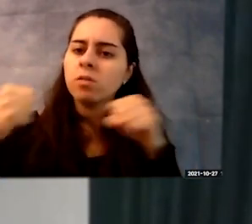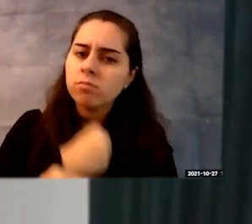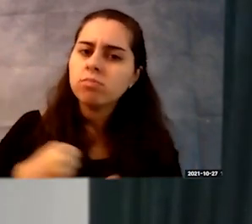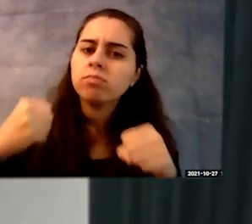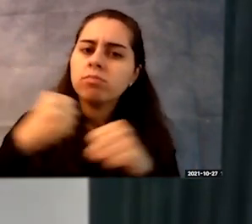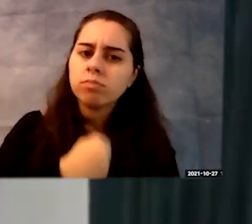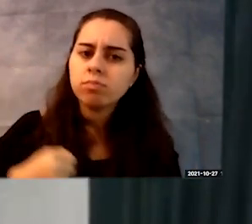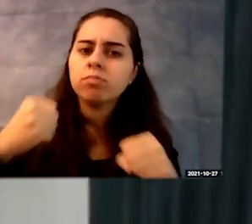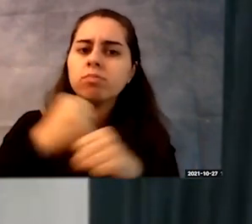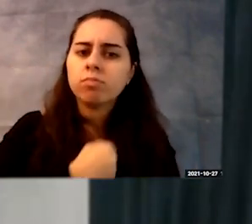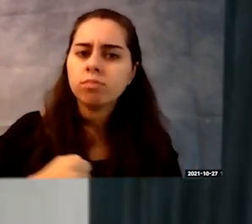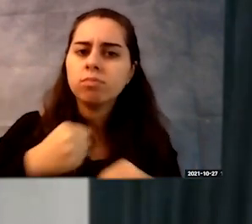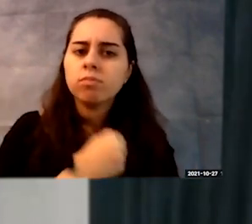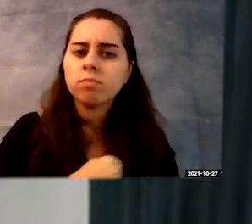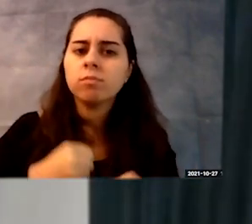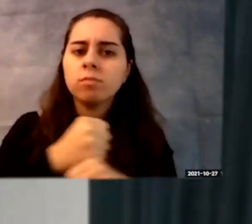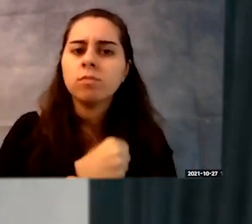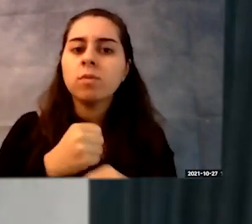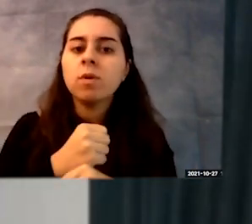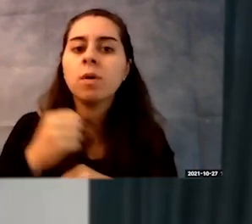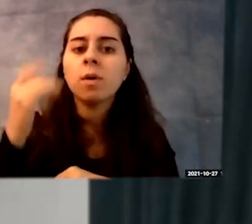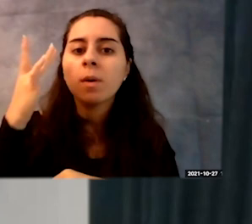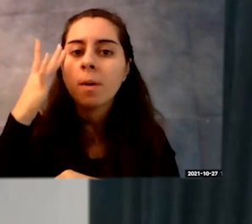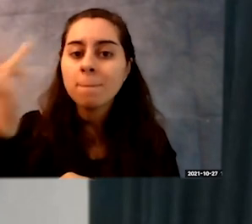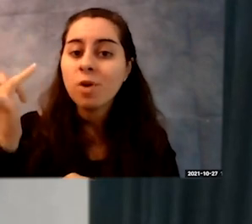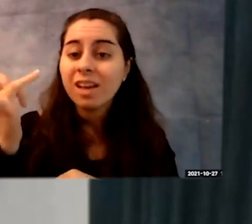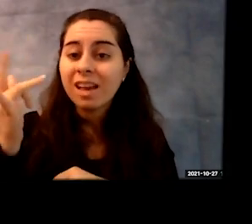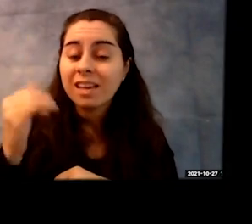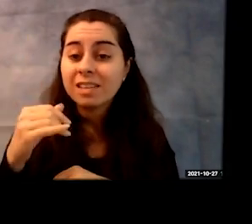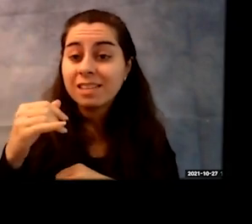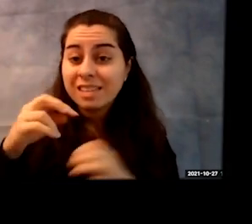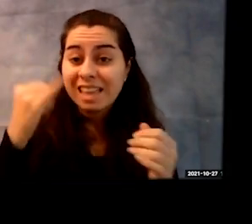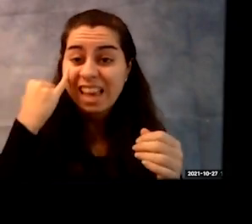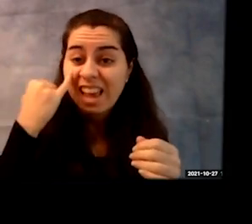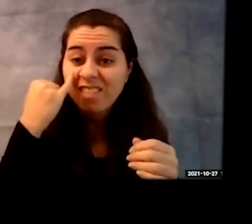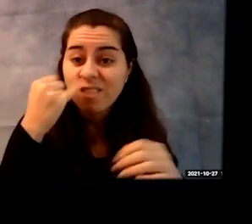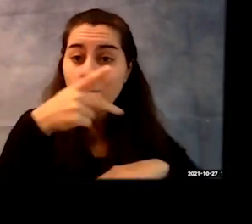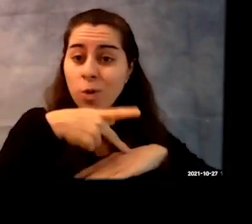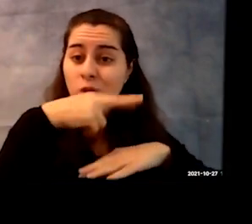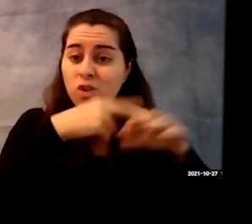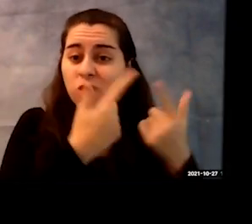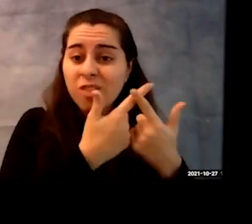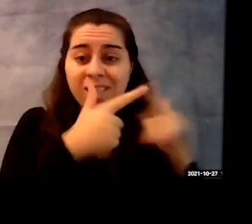Hamer, nobody's free until everybody's free.